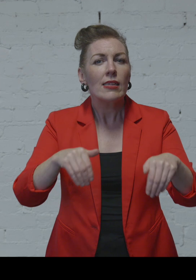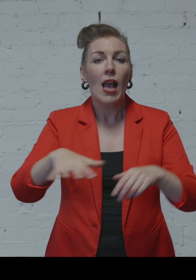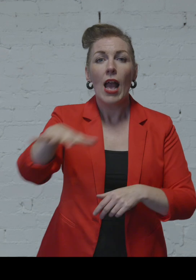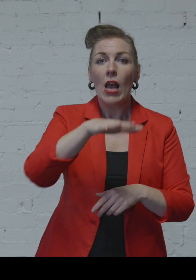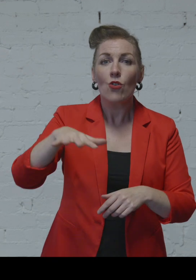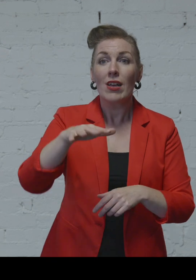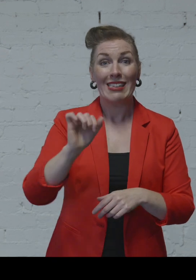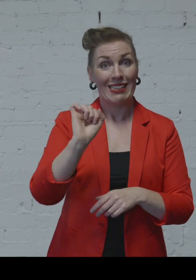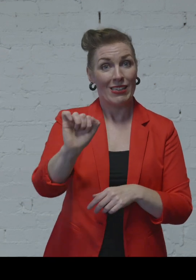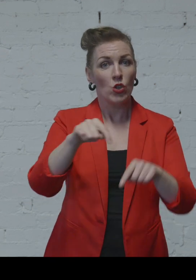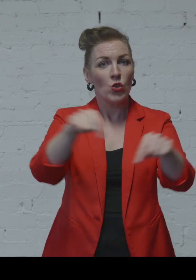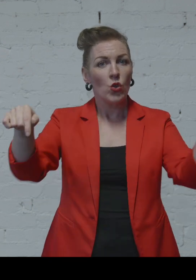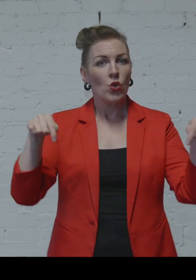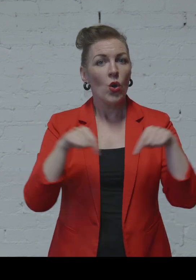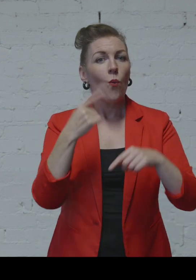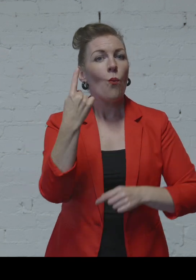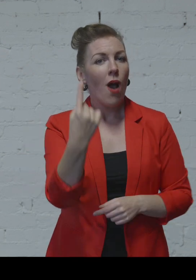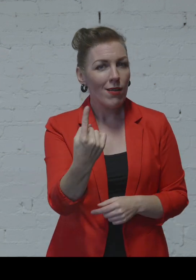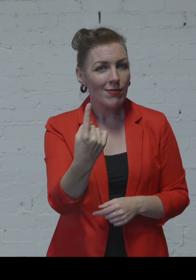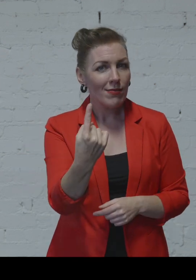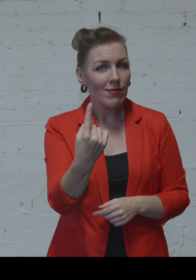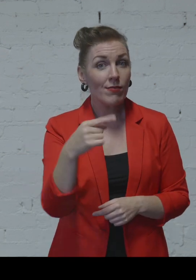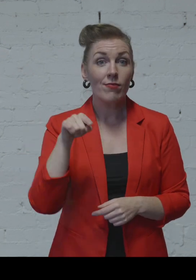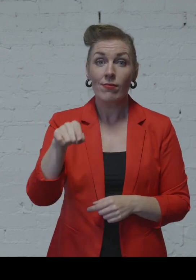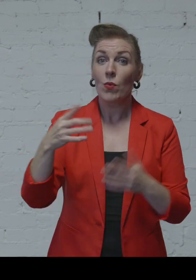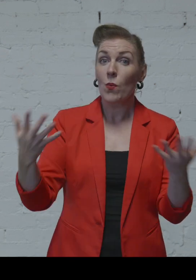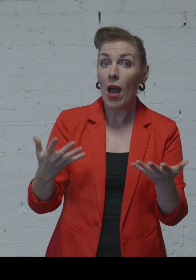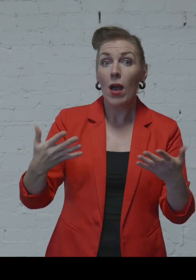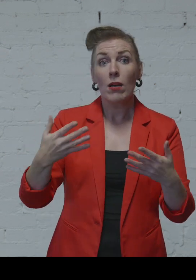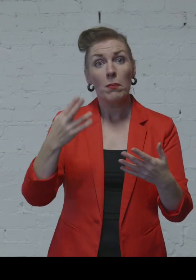studio. This is where public performances take place.